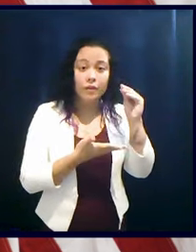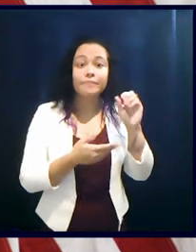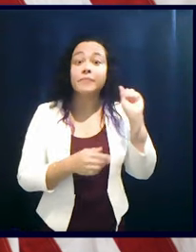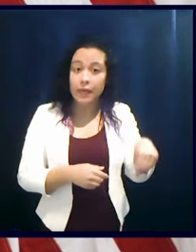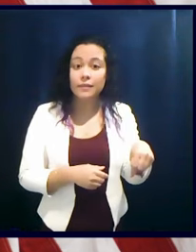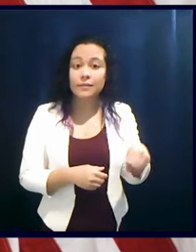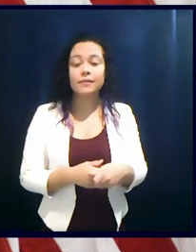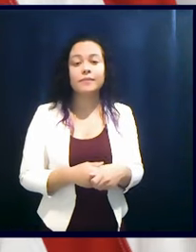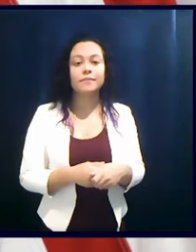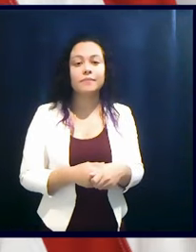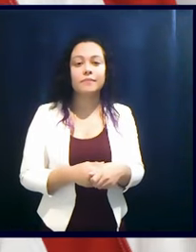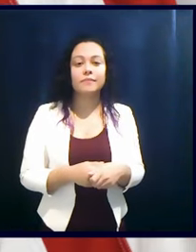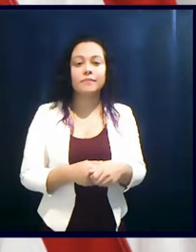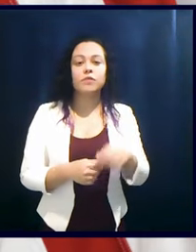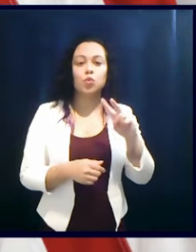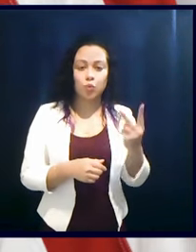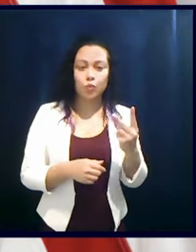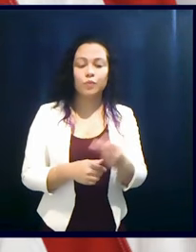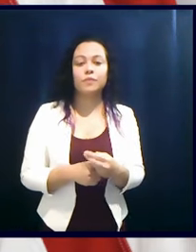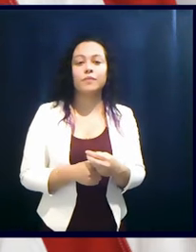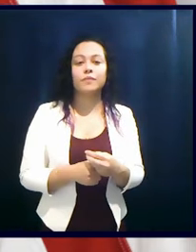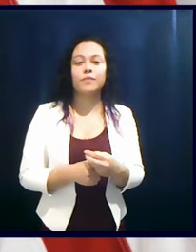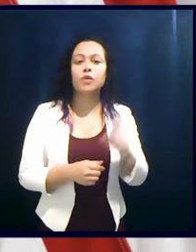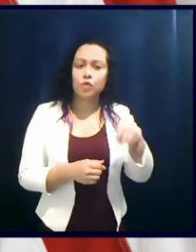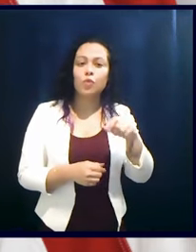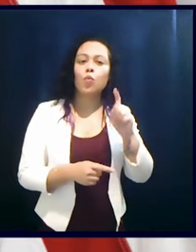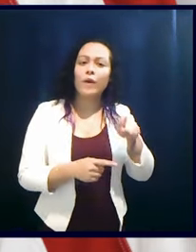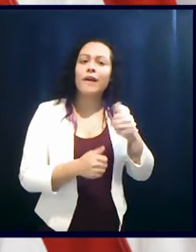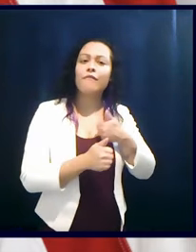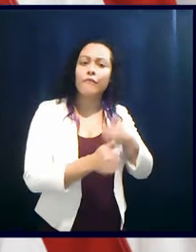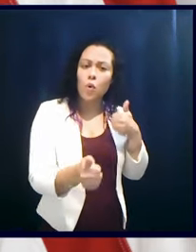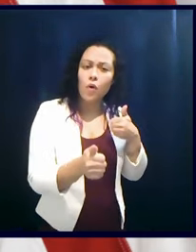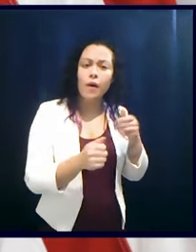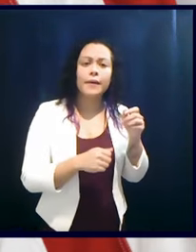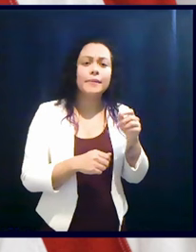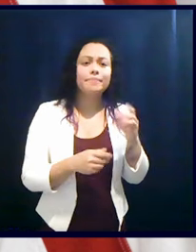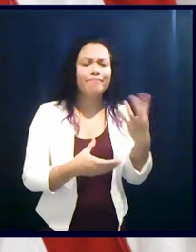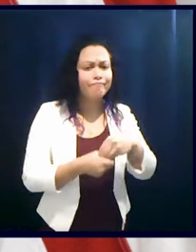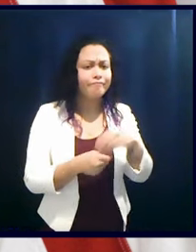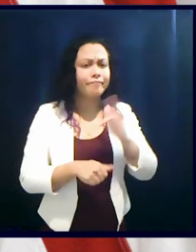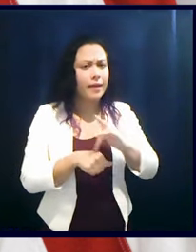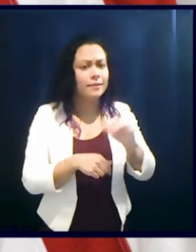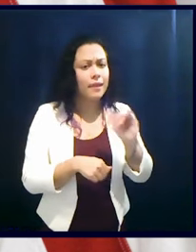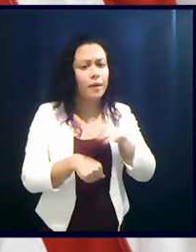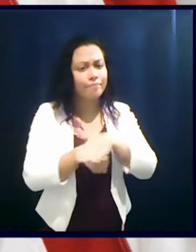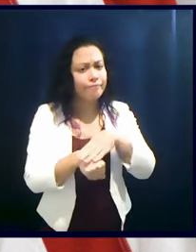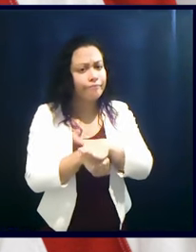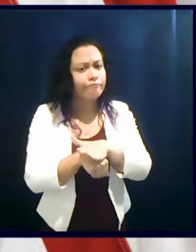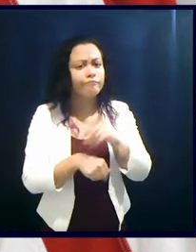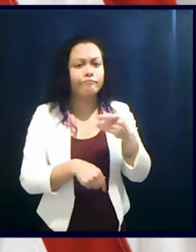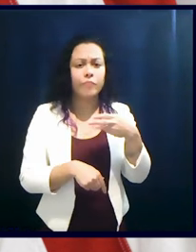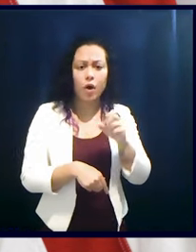Yes. 2. Should we avoid enclosed spaces like beaches or parks? Possibly